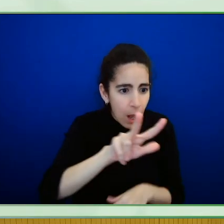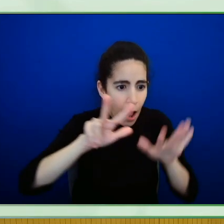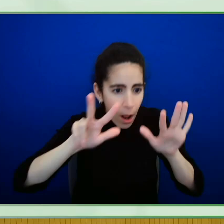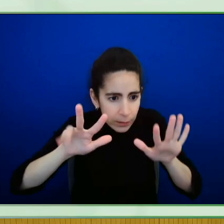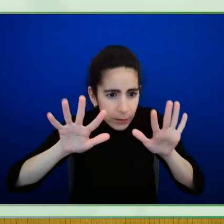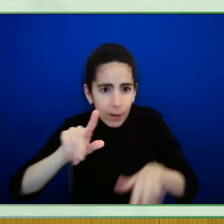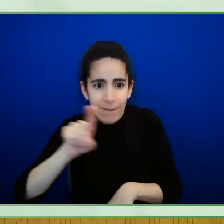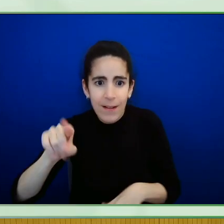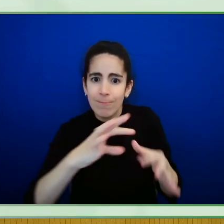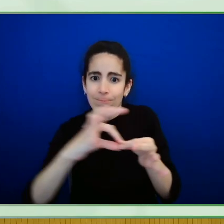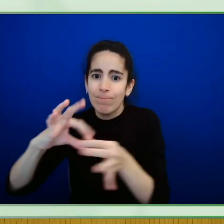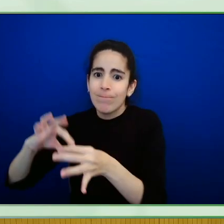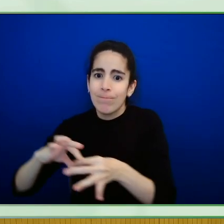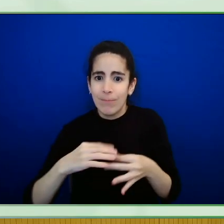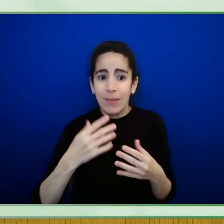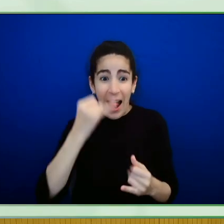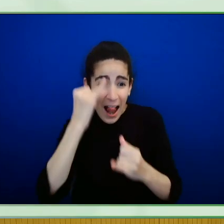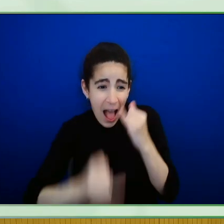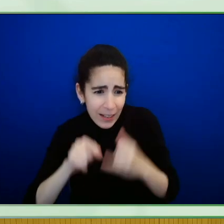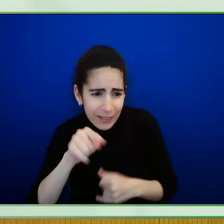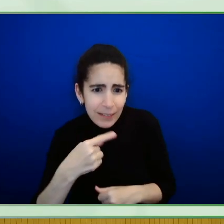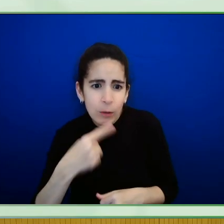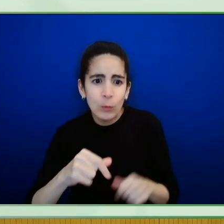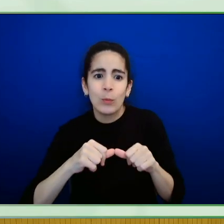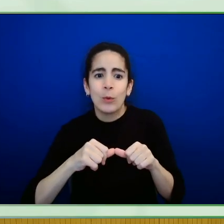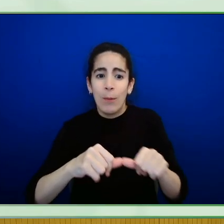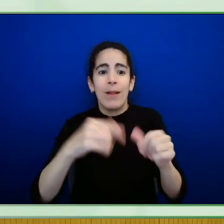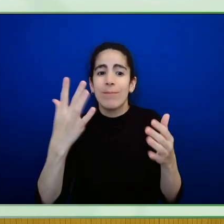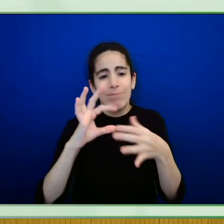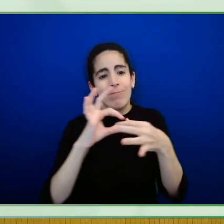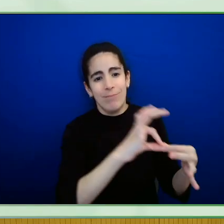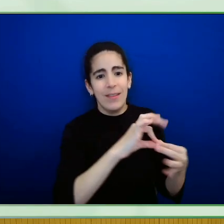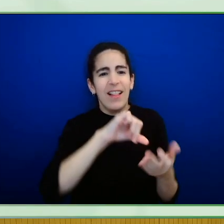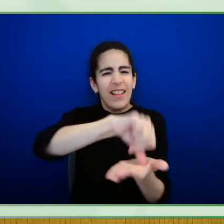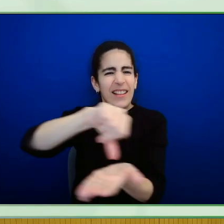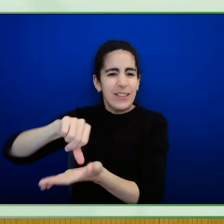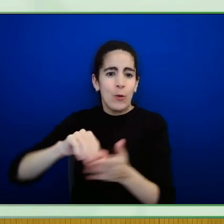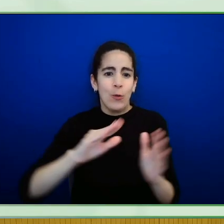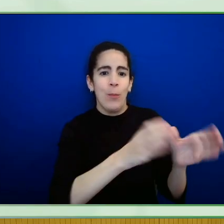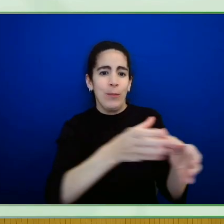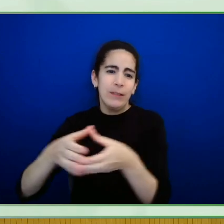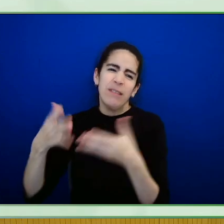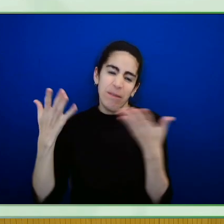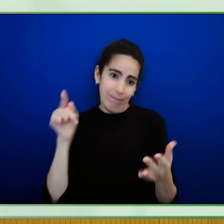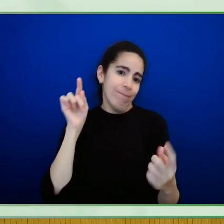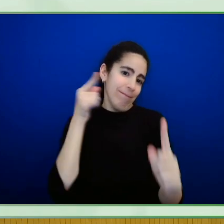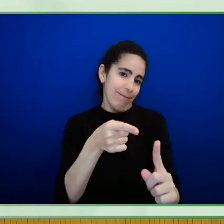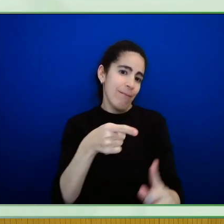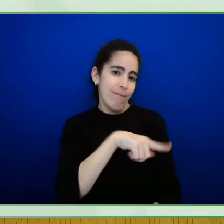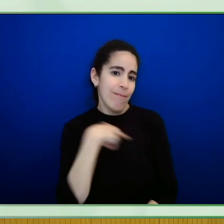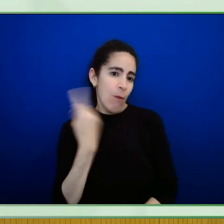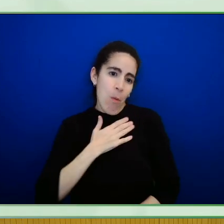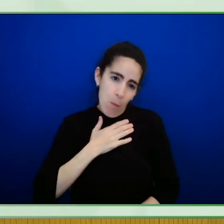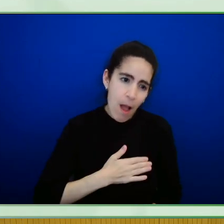and communities. That's because we want to make more than a device.